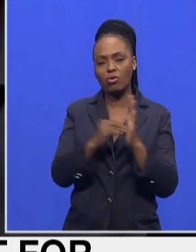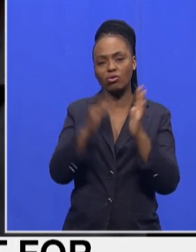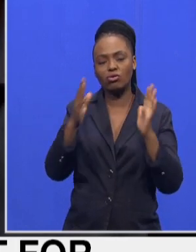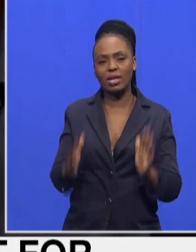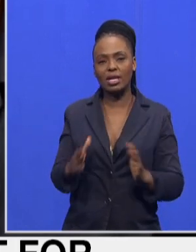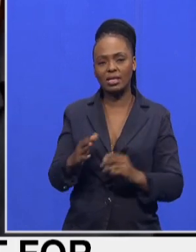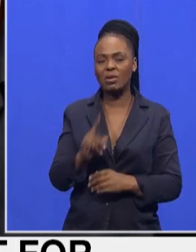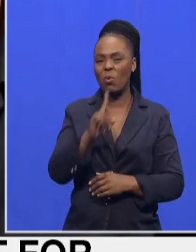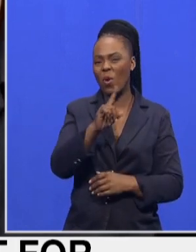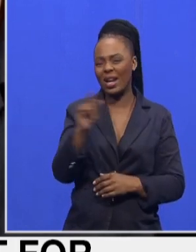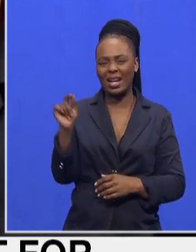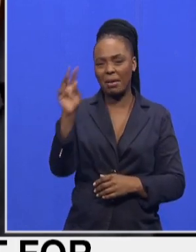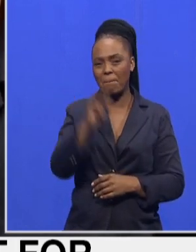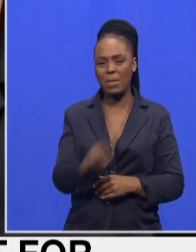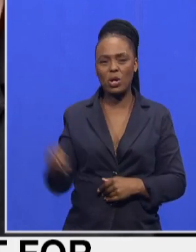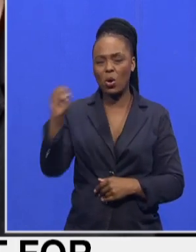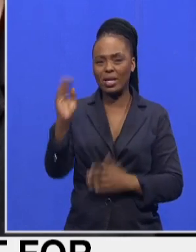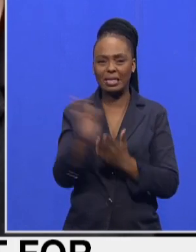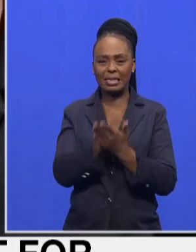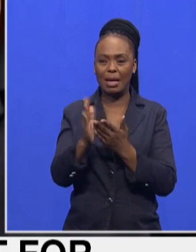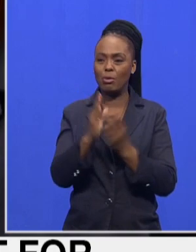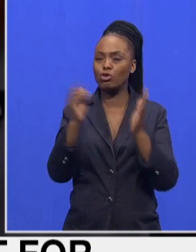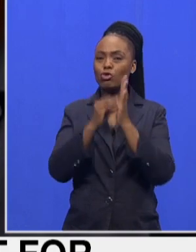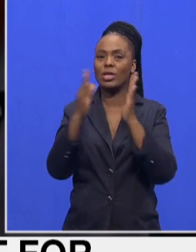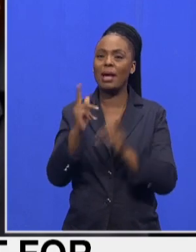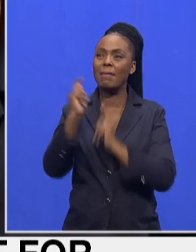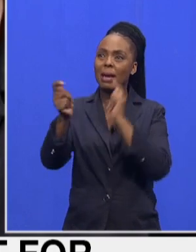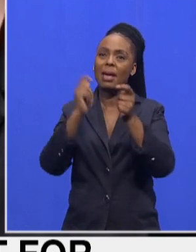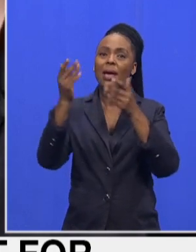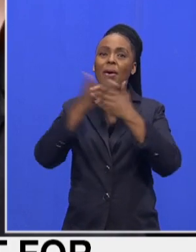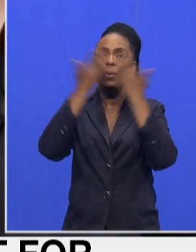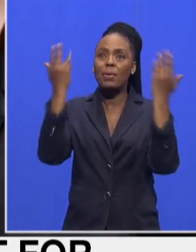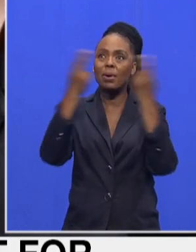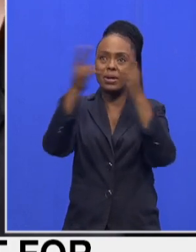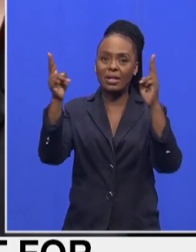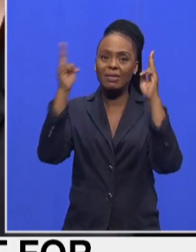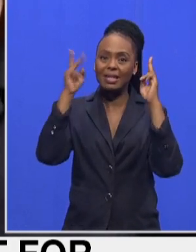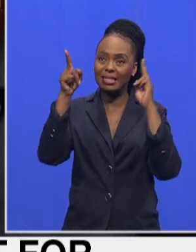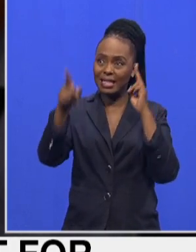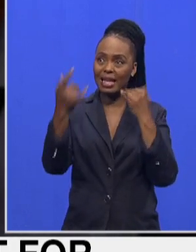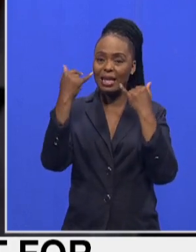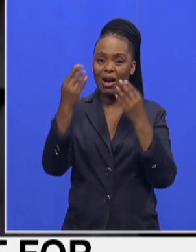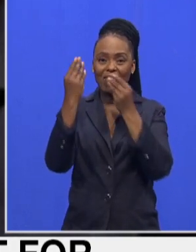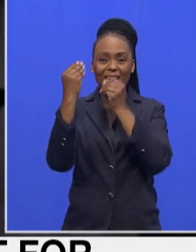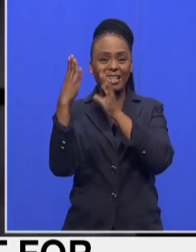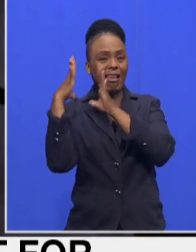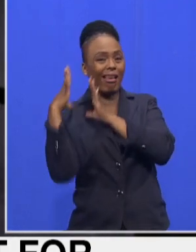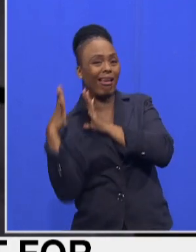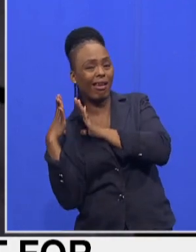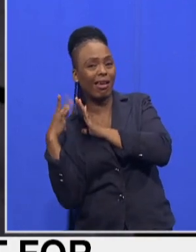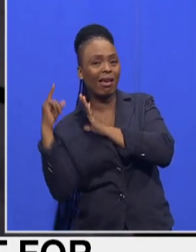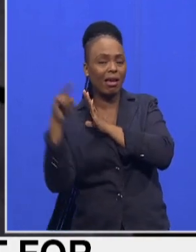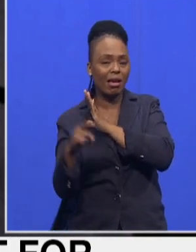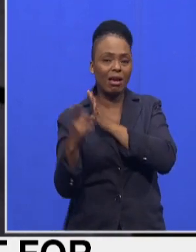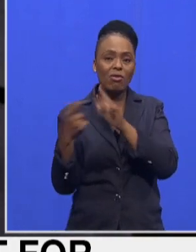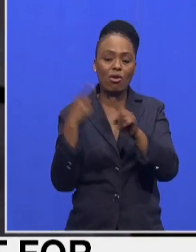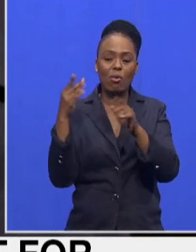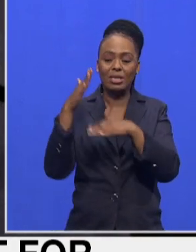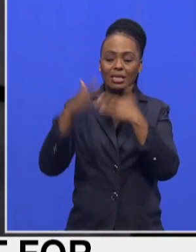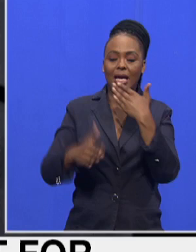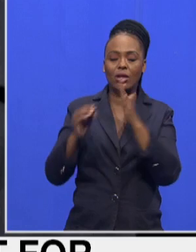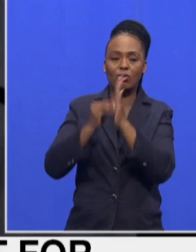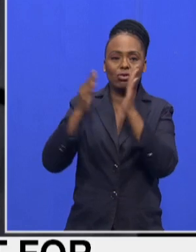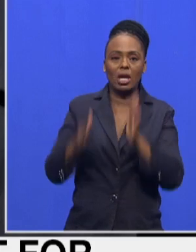into hundreds of millions? They are also facing financial constraints from the side of the students who also need this education as